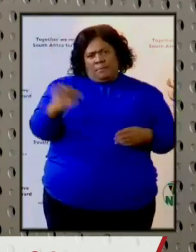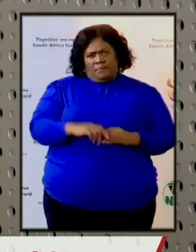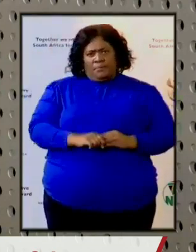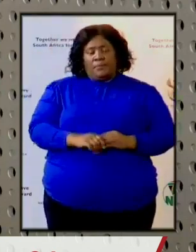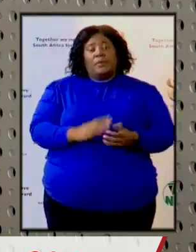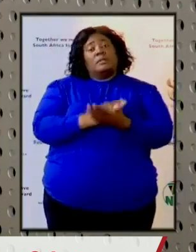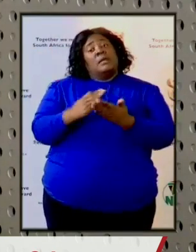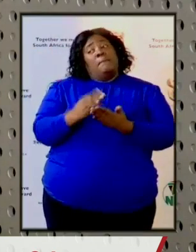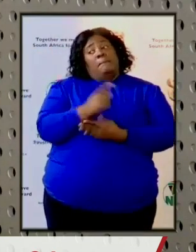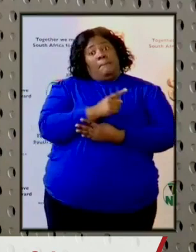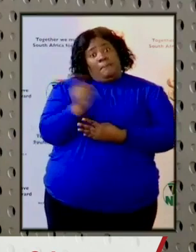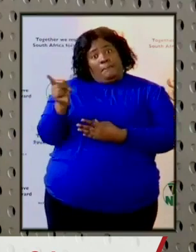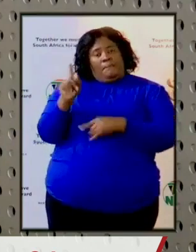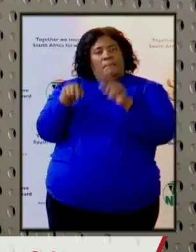them